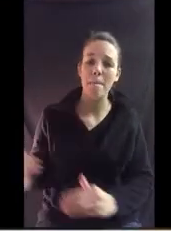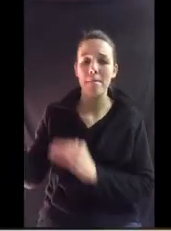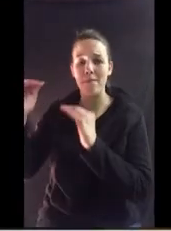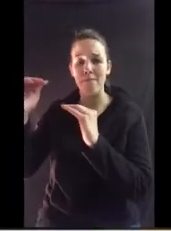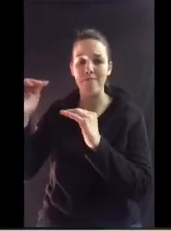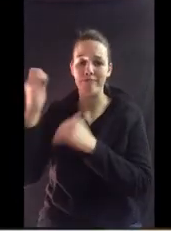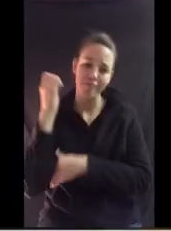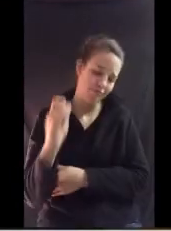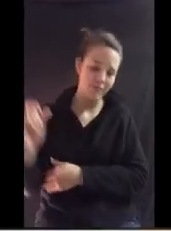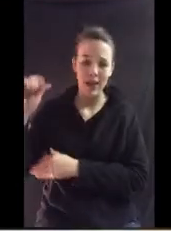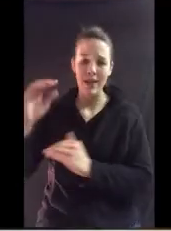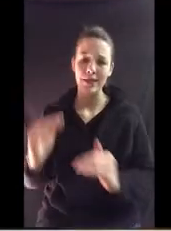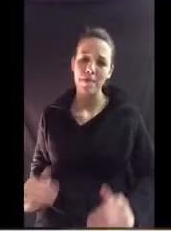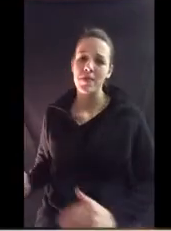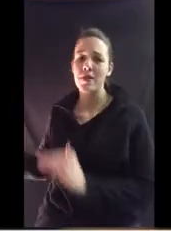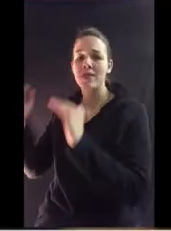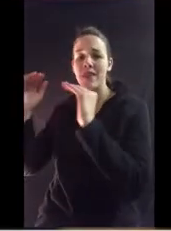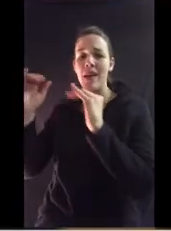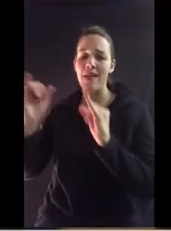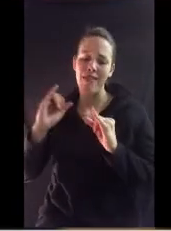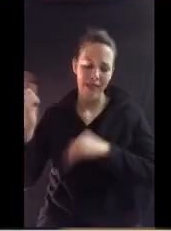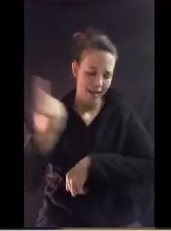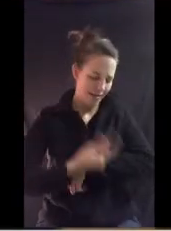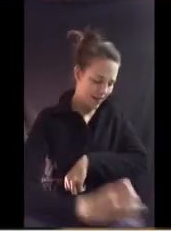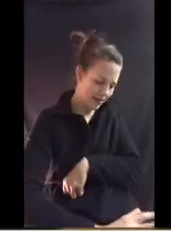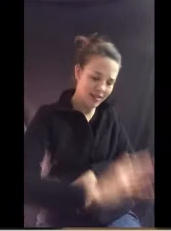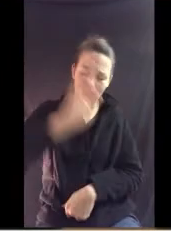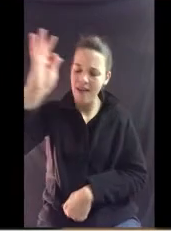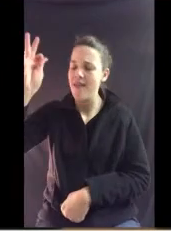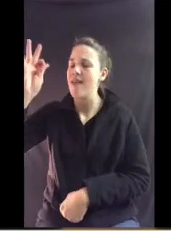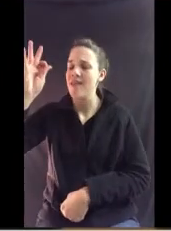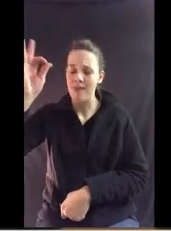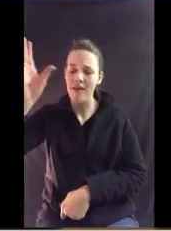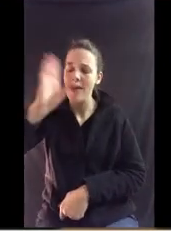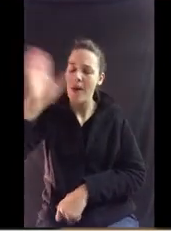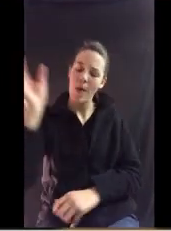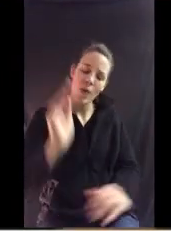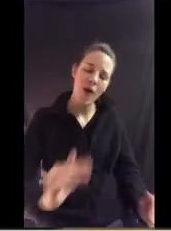mountains. And I'll rise up, rise like the